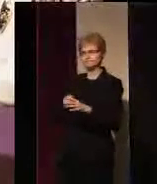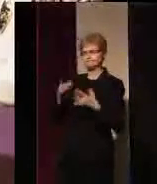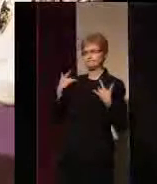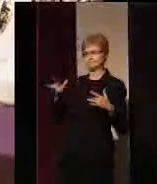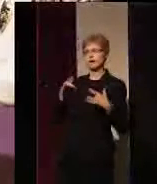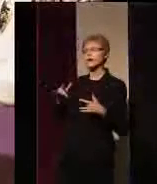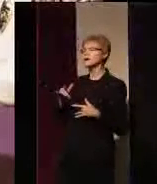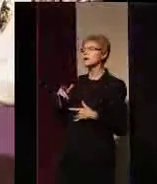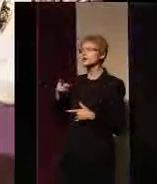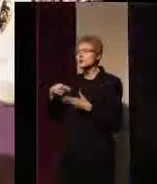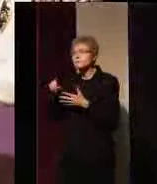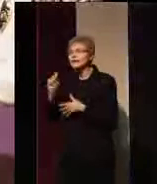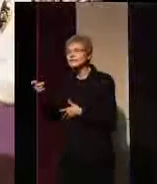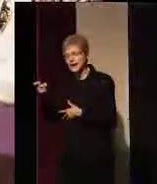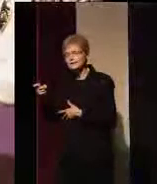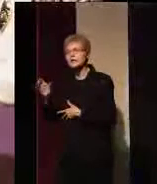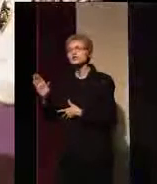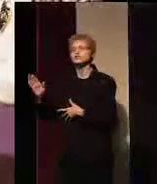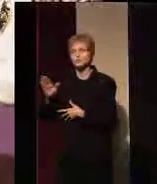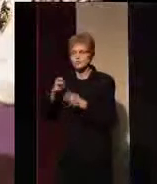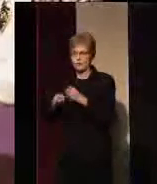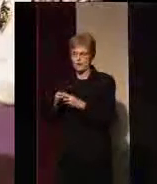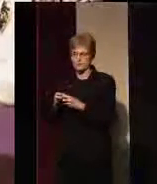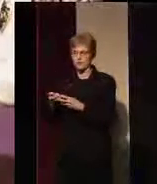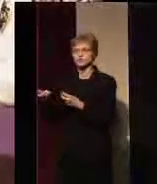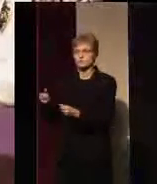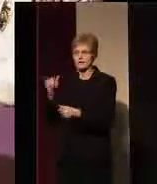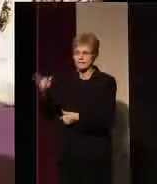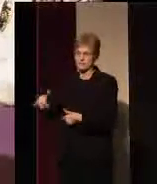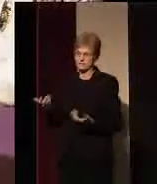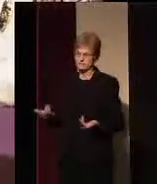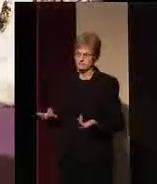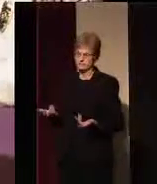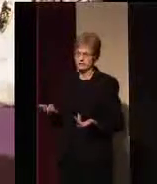issue because you are paying these settlements. Yeah.